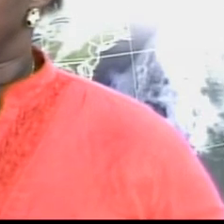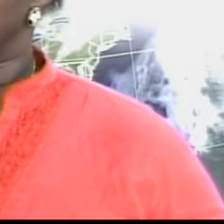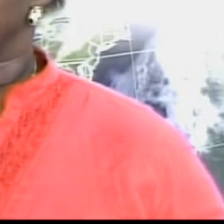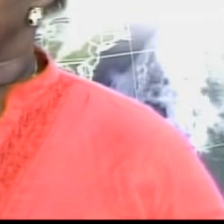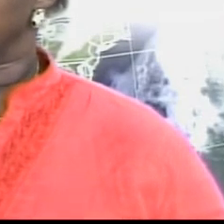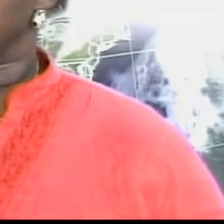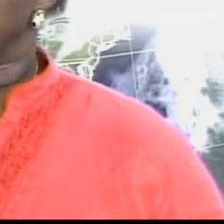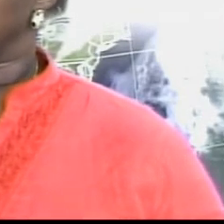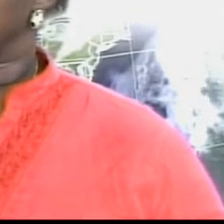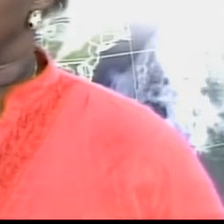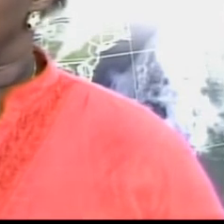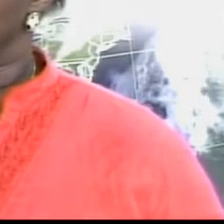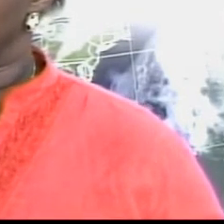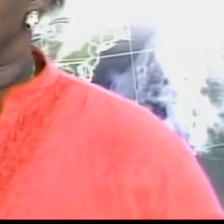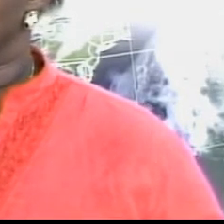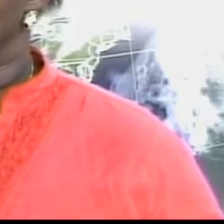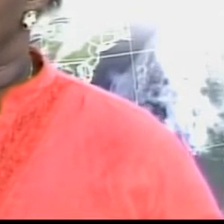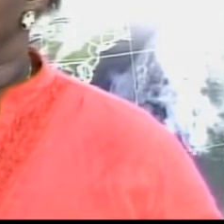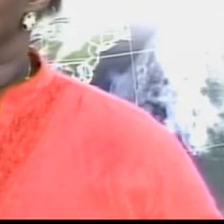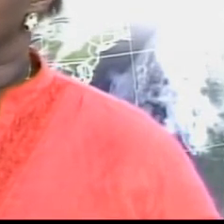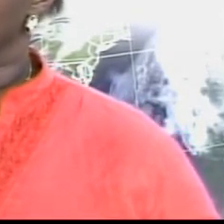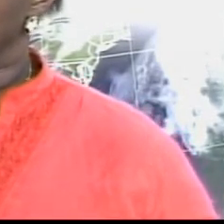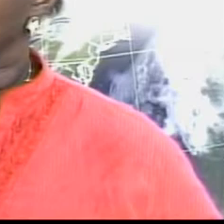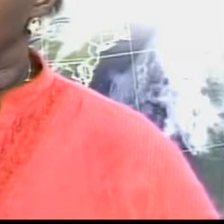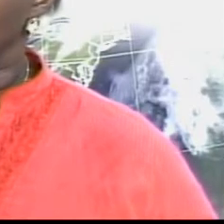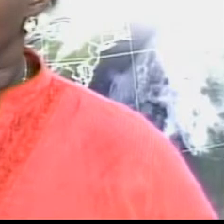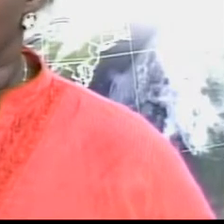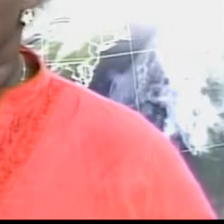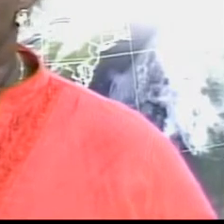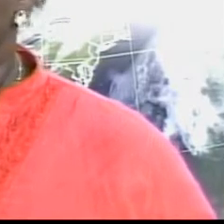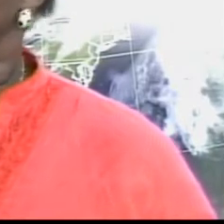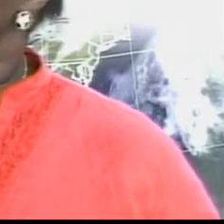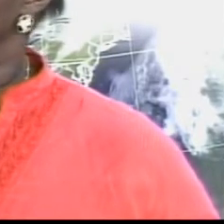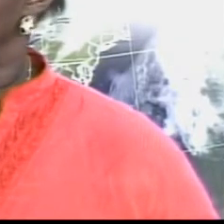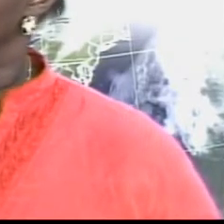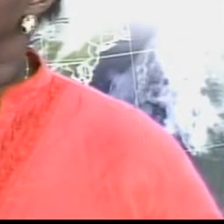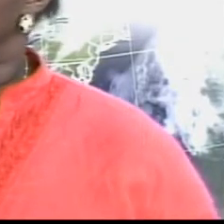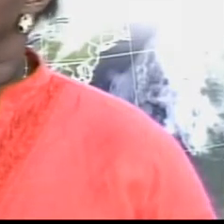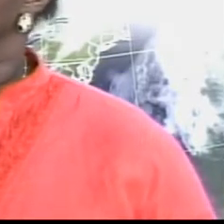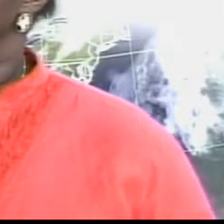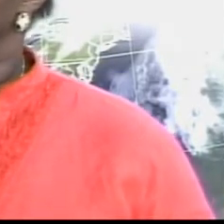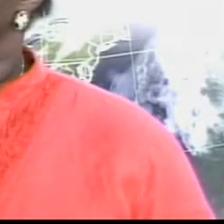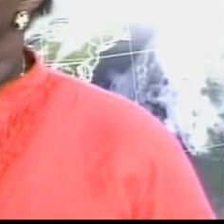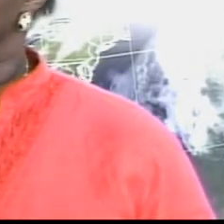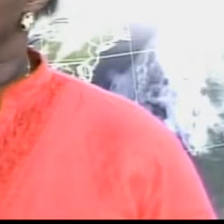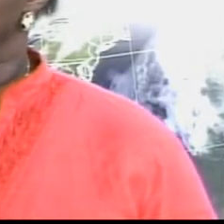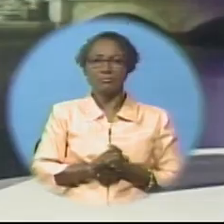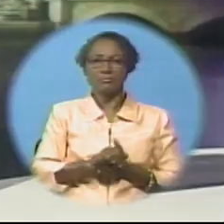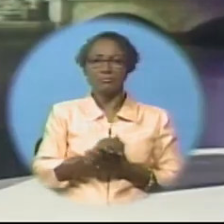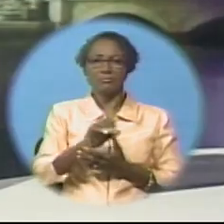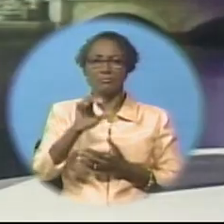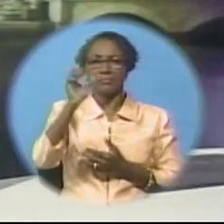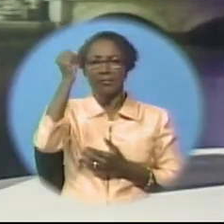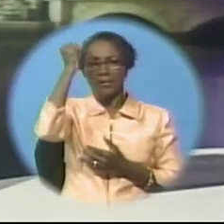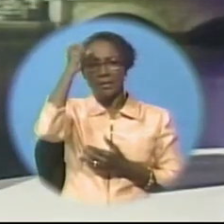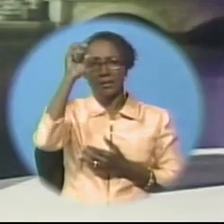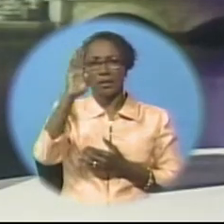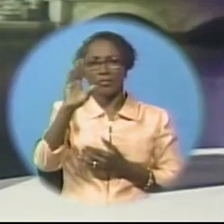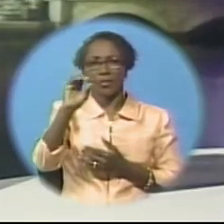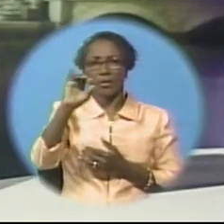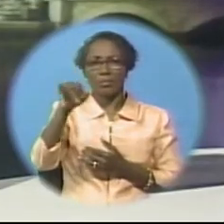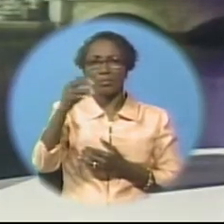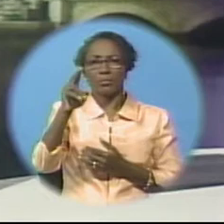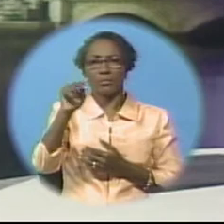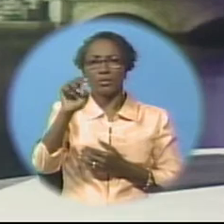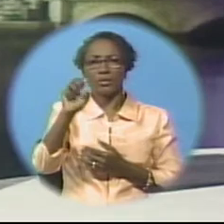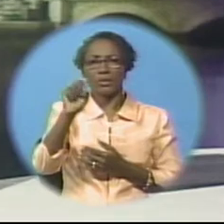in utilizing how climate change is actually happening and inform mitigation actions going forward. Stefan